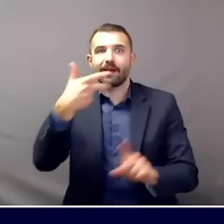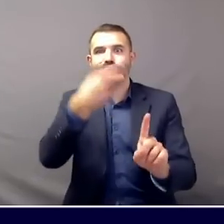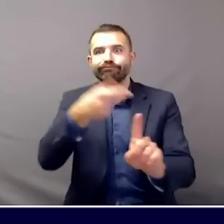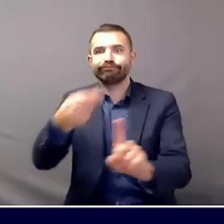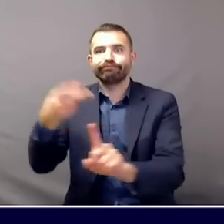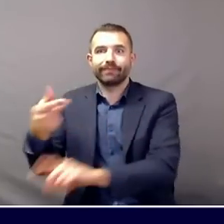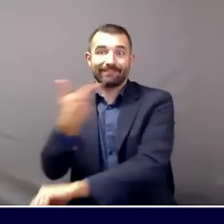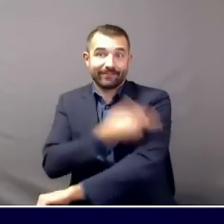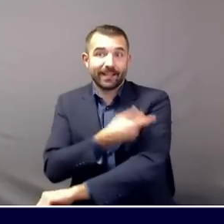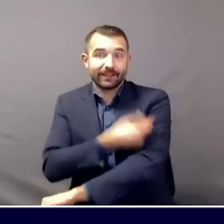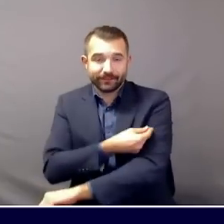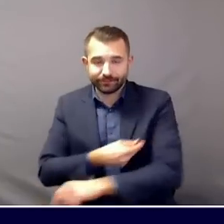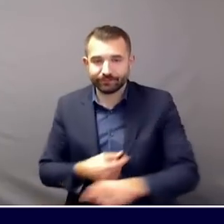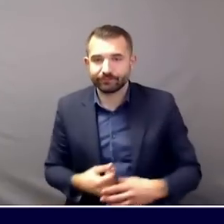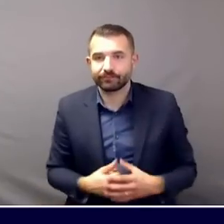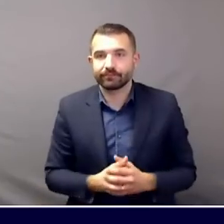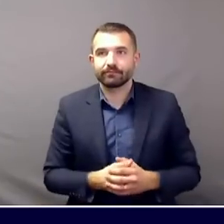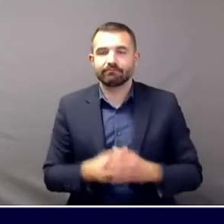Thank you so much. Mm-hmm.